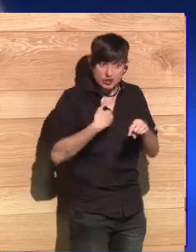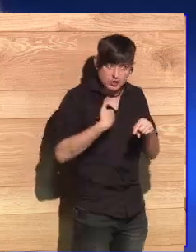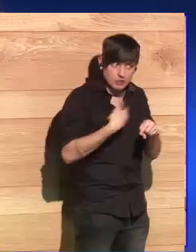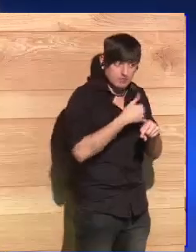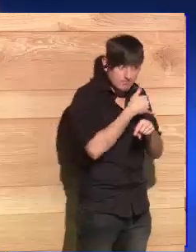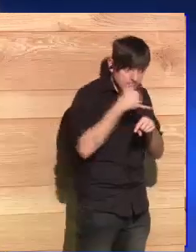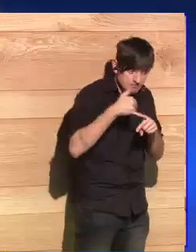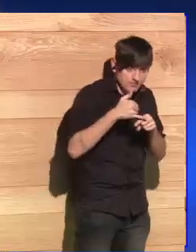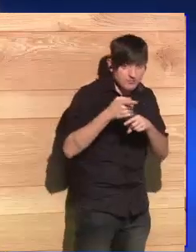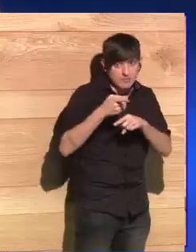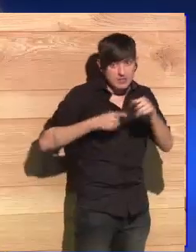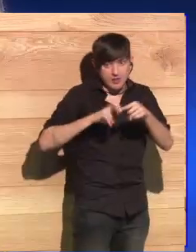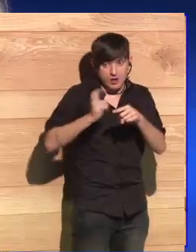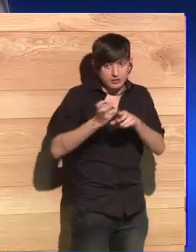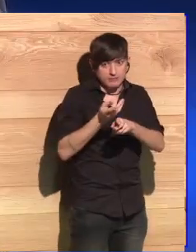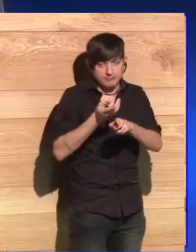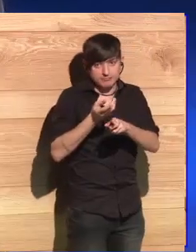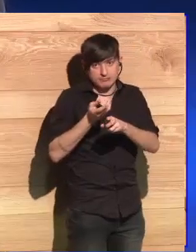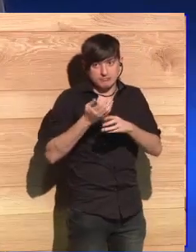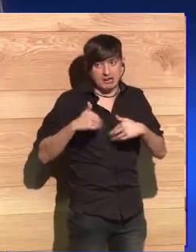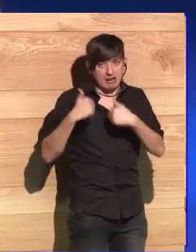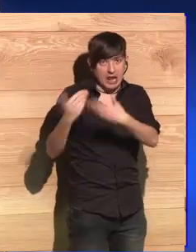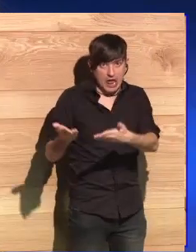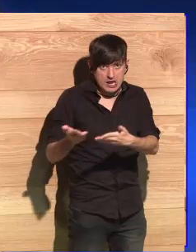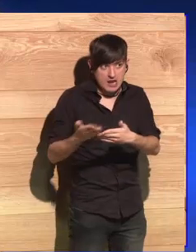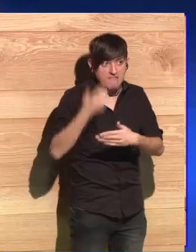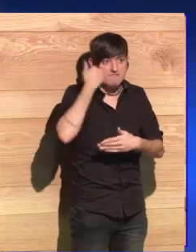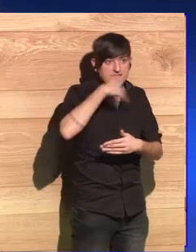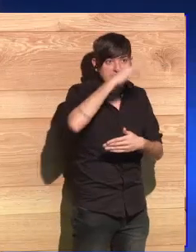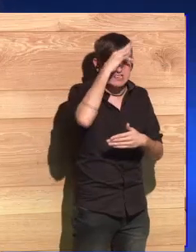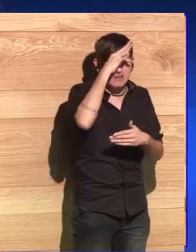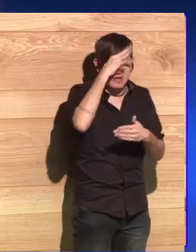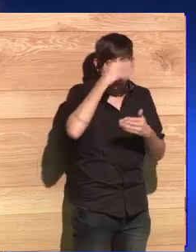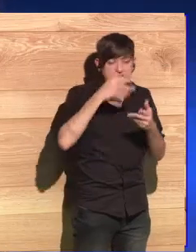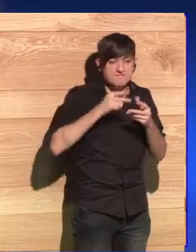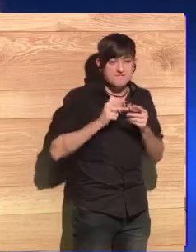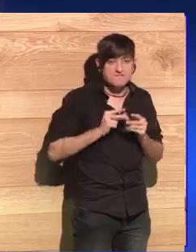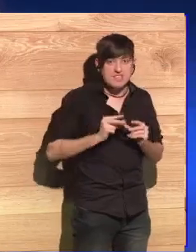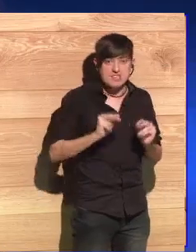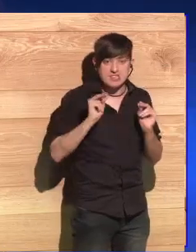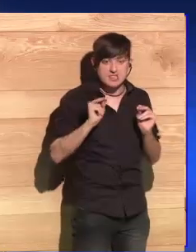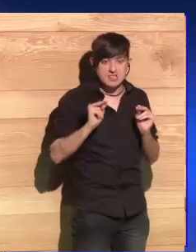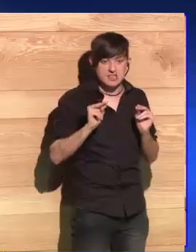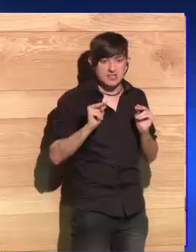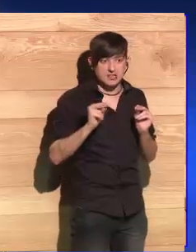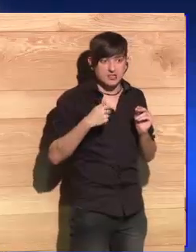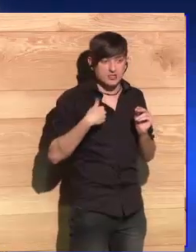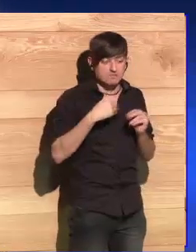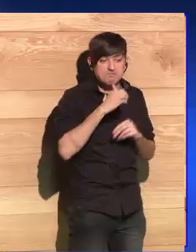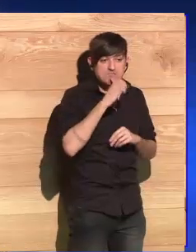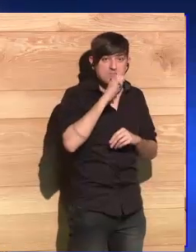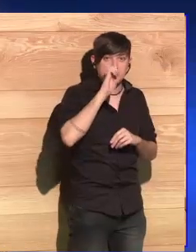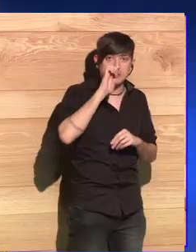time the 3-day weekend was over, I was looking at owing $1,000 to a guy who thought nothing of